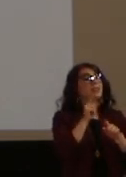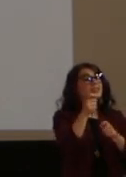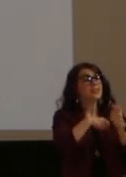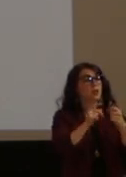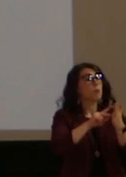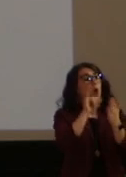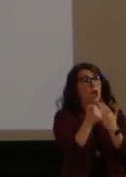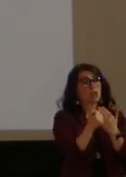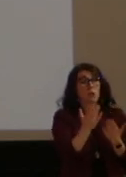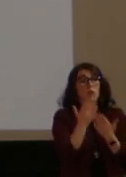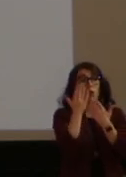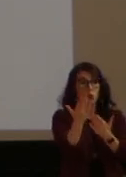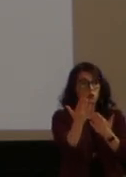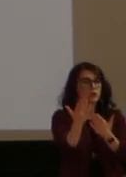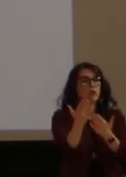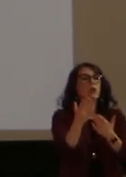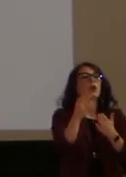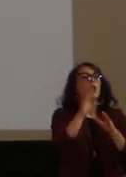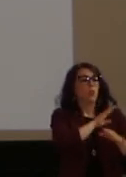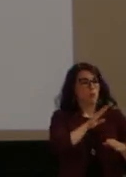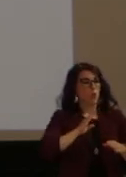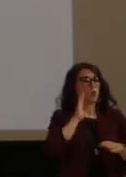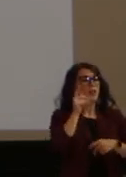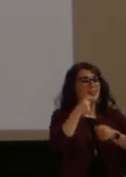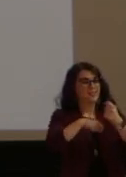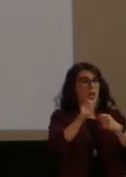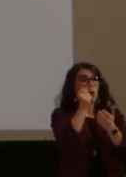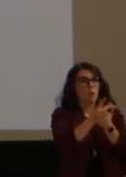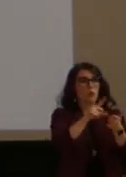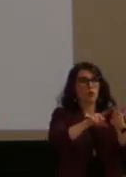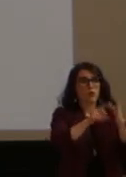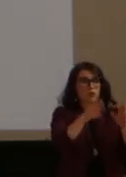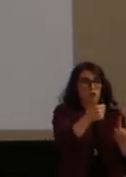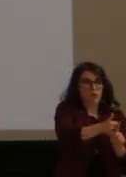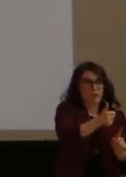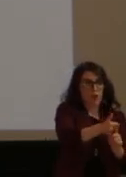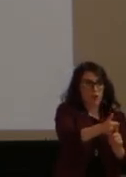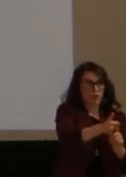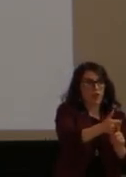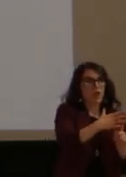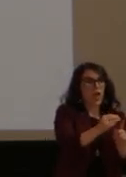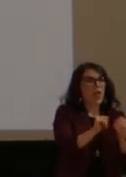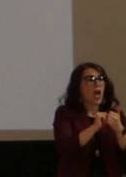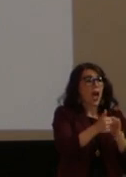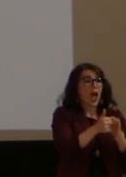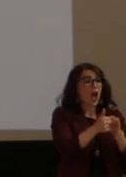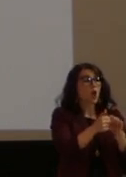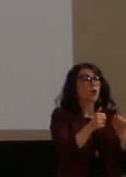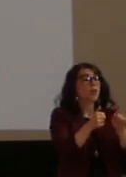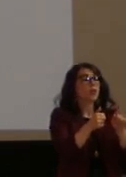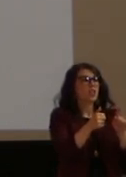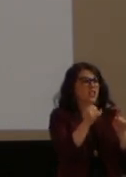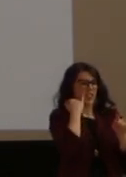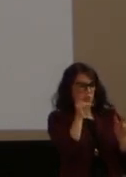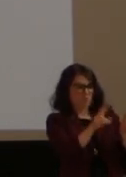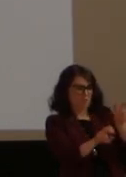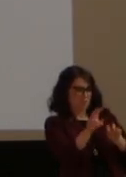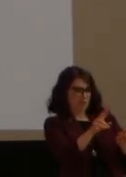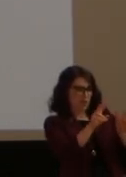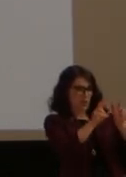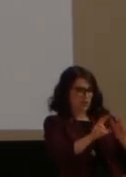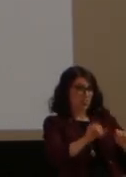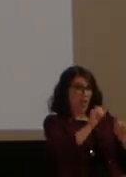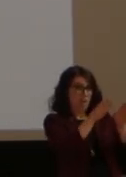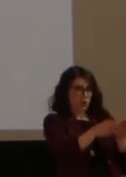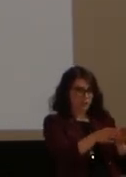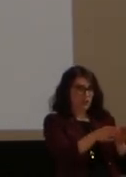the approval board approves researchers themselves, and the level of scrutiny reflects, again, the level of sensitivity of the tier for which they're